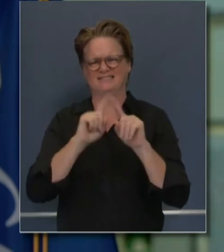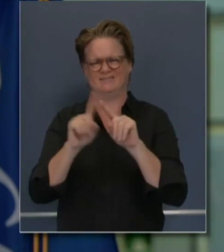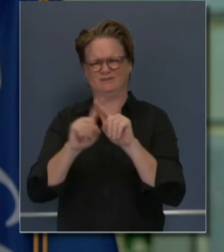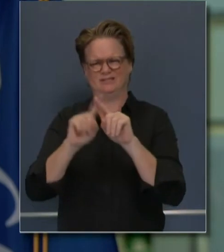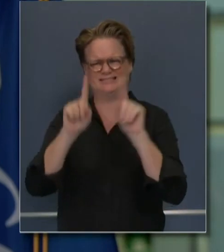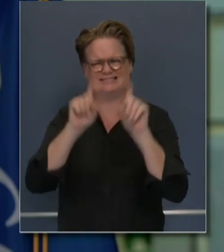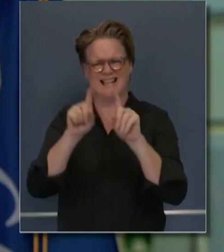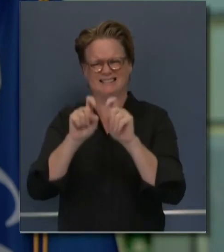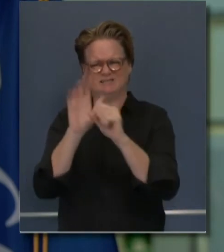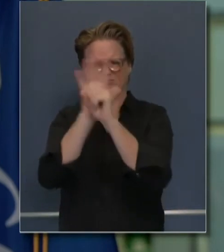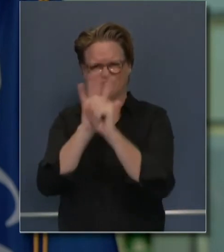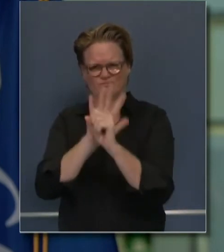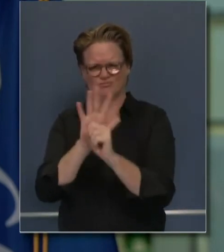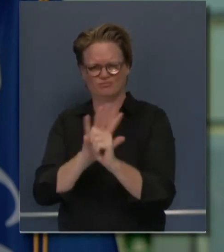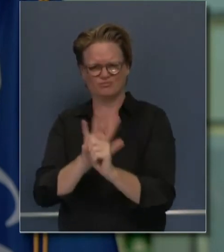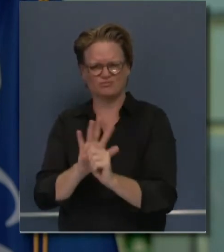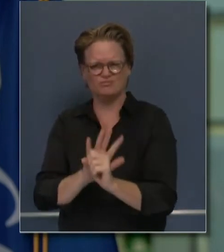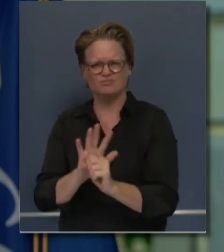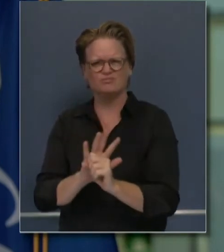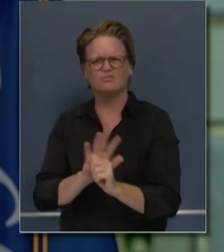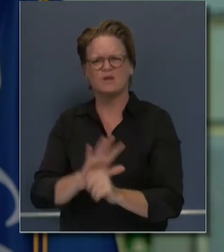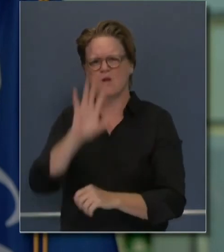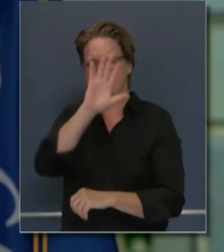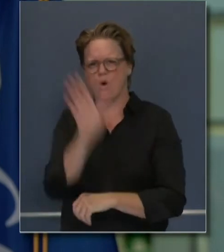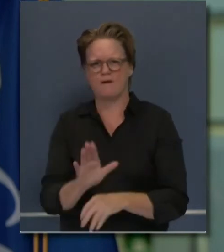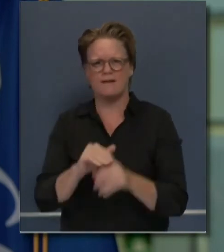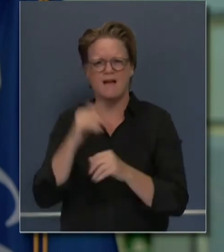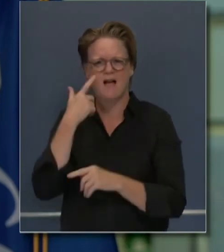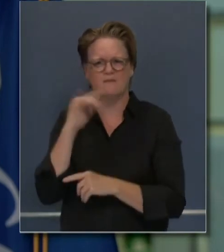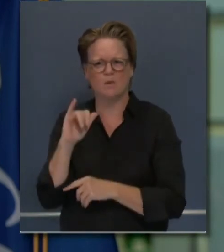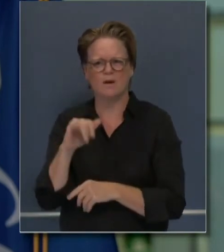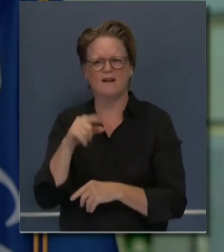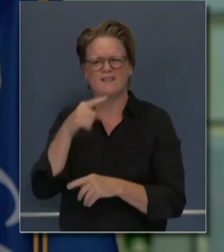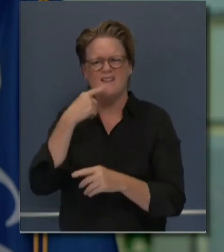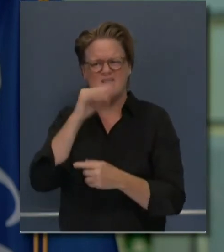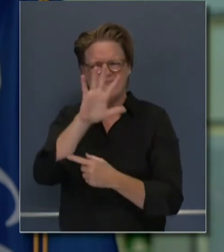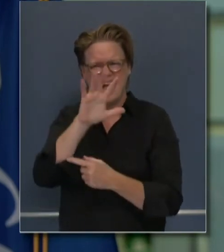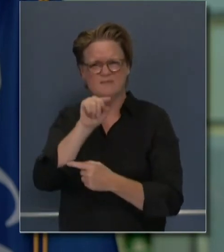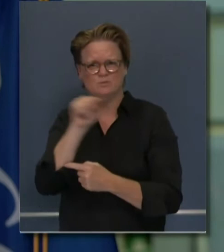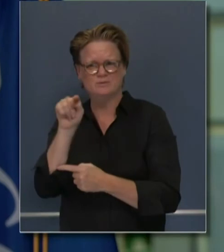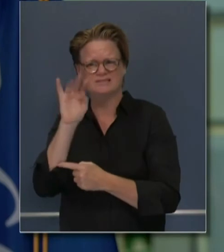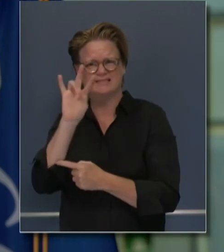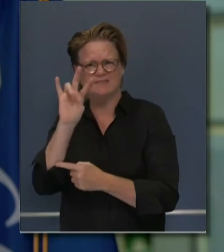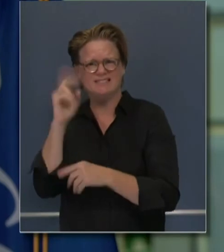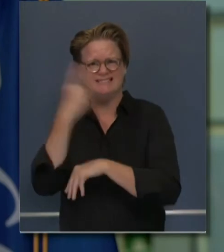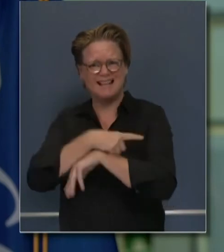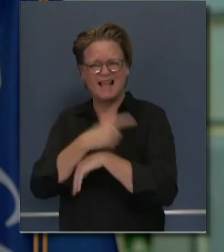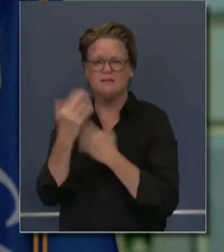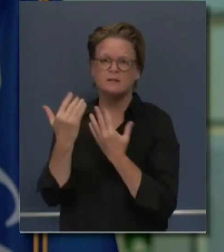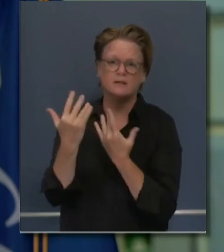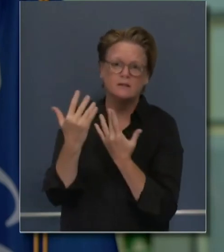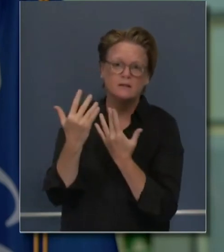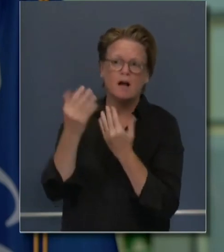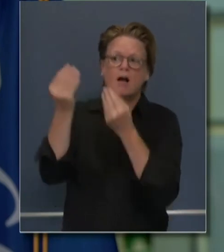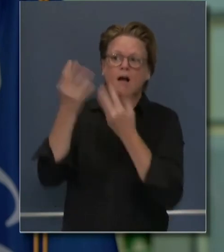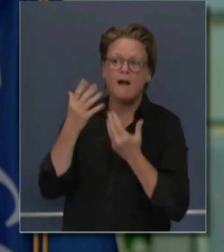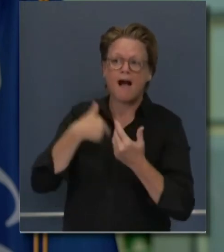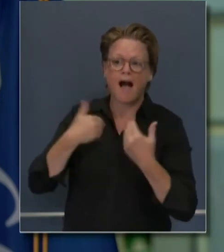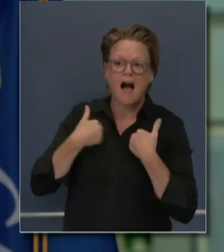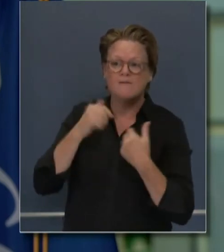earlier mentioned that there's an average delay in tests from 5 to 7 days. Is there any concern by you